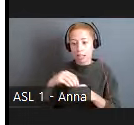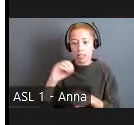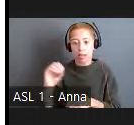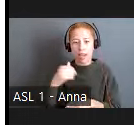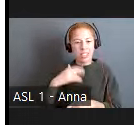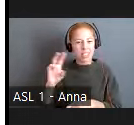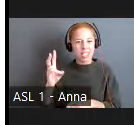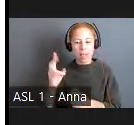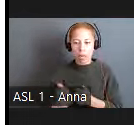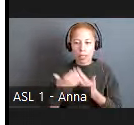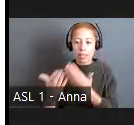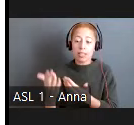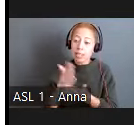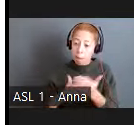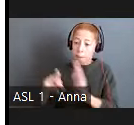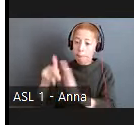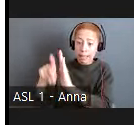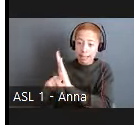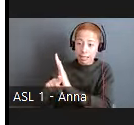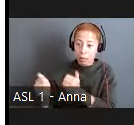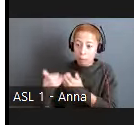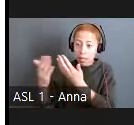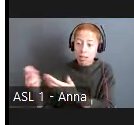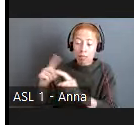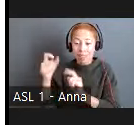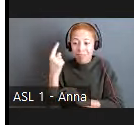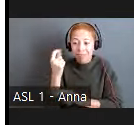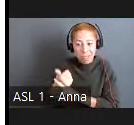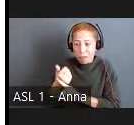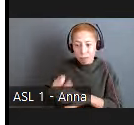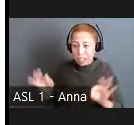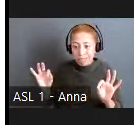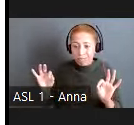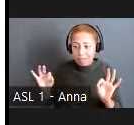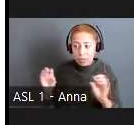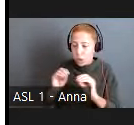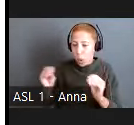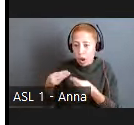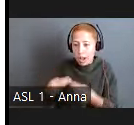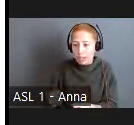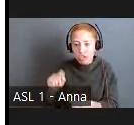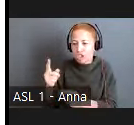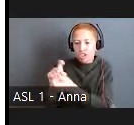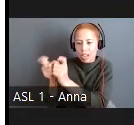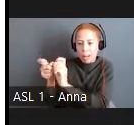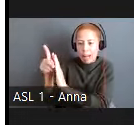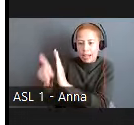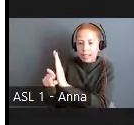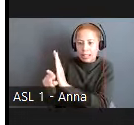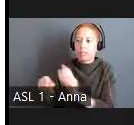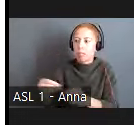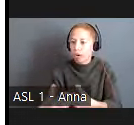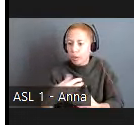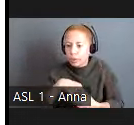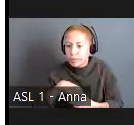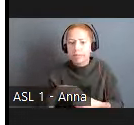which are policy recommendations, but don't actually cost any money. They're just changing policies so that it's more inclusive, greater